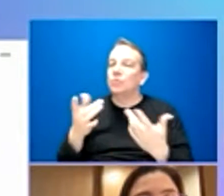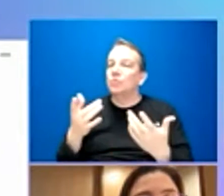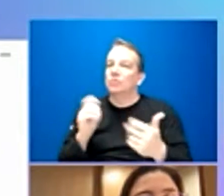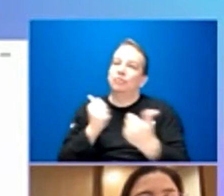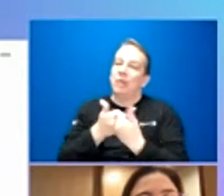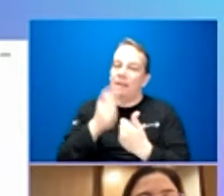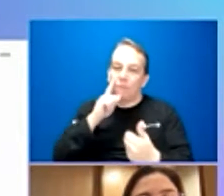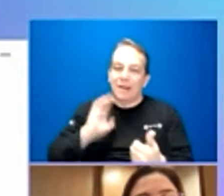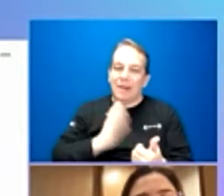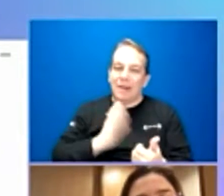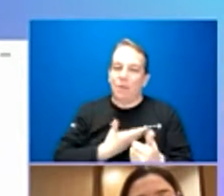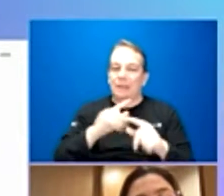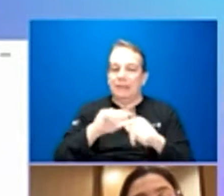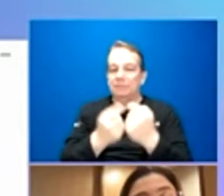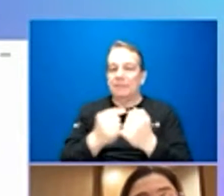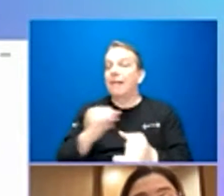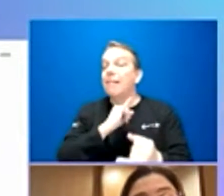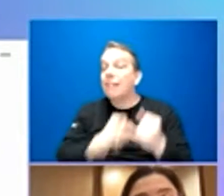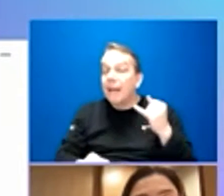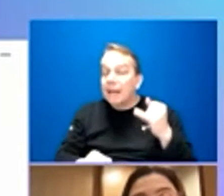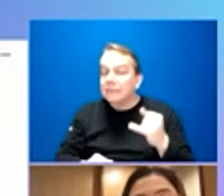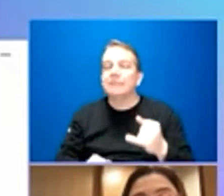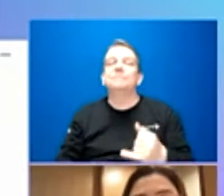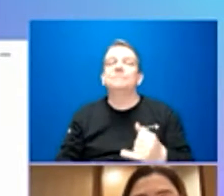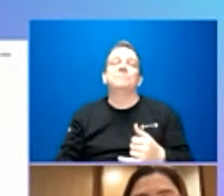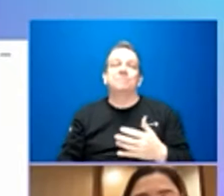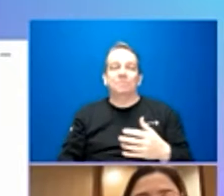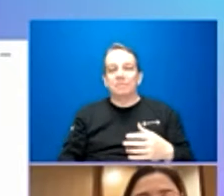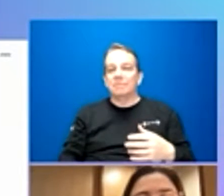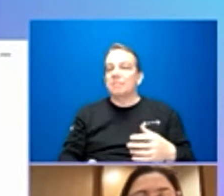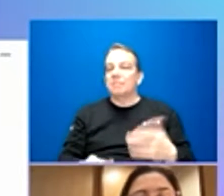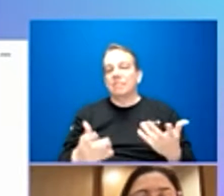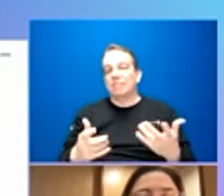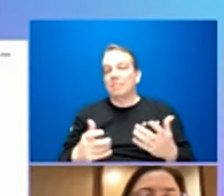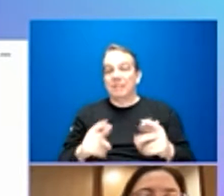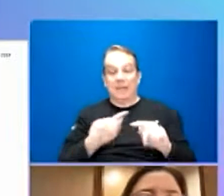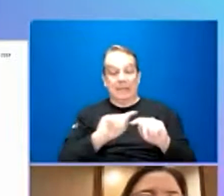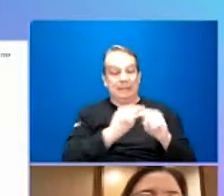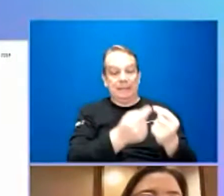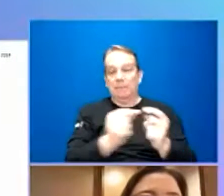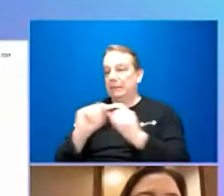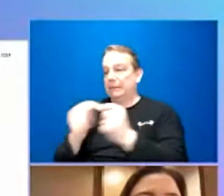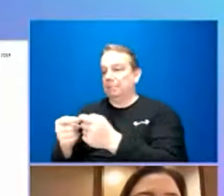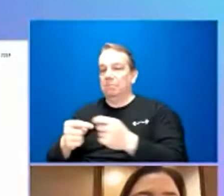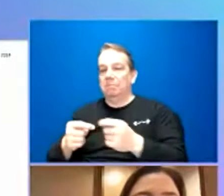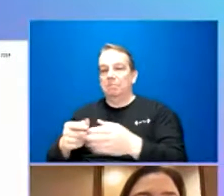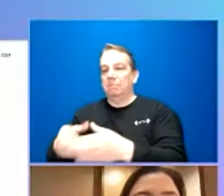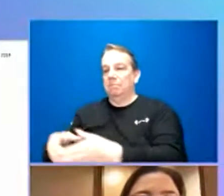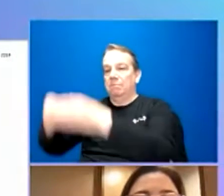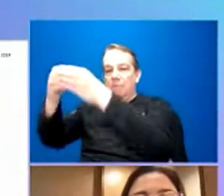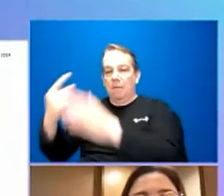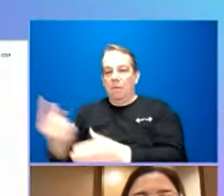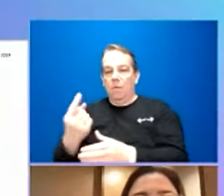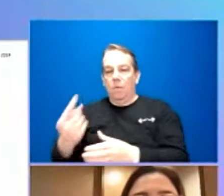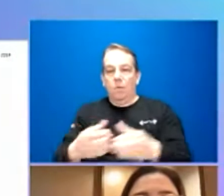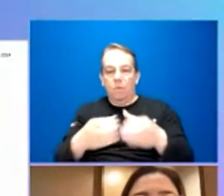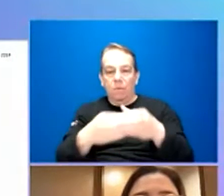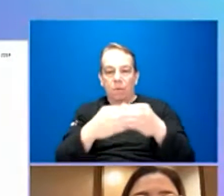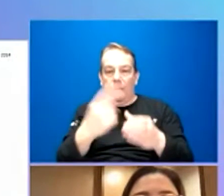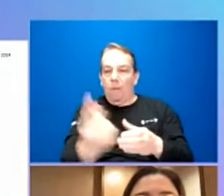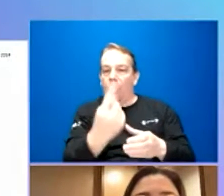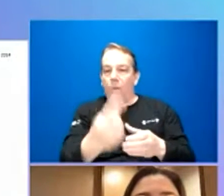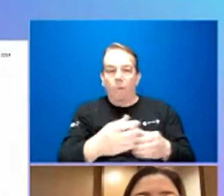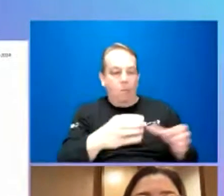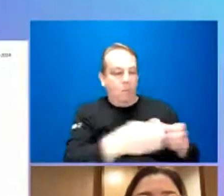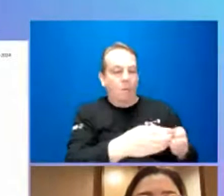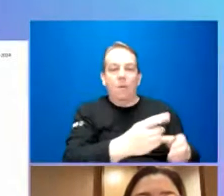our teams. And then last but not least is a challenge around siloed teams. So at times